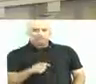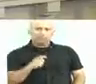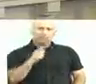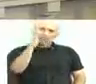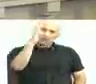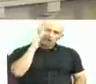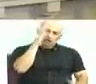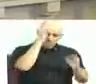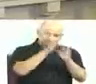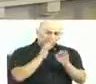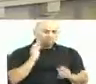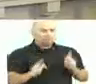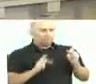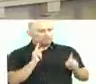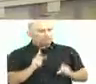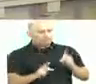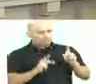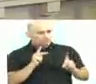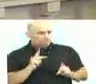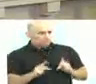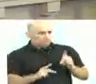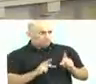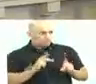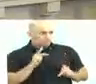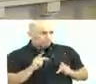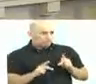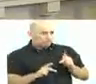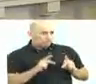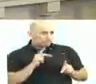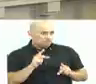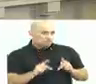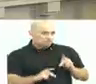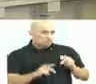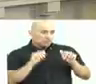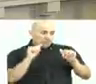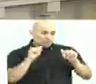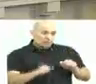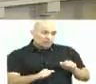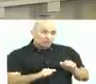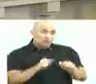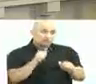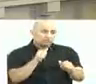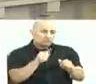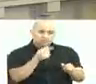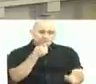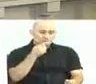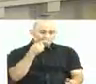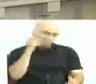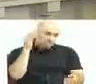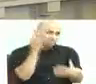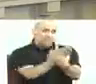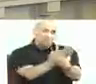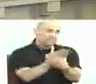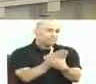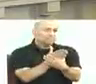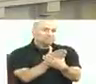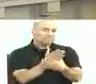thing. People can get on your last nerve.